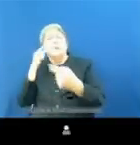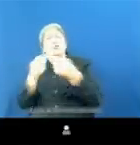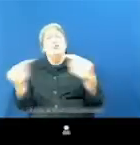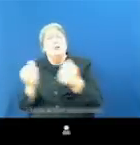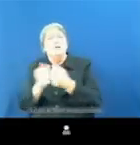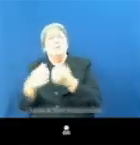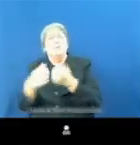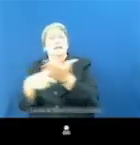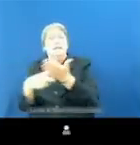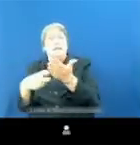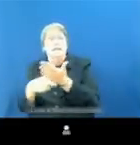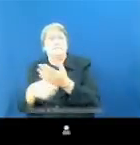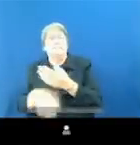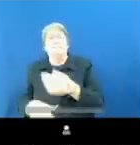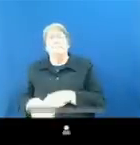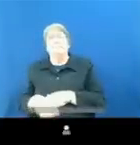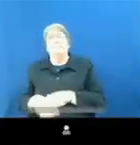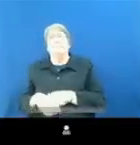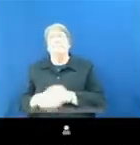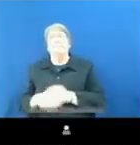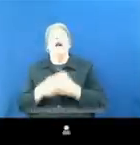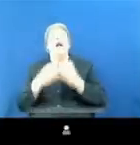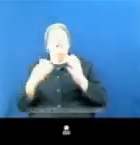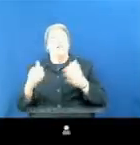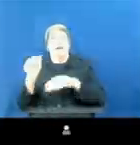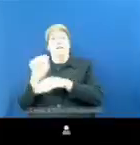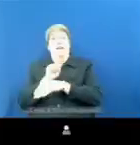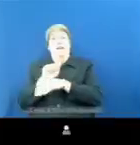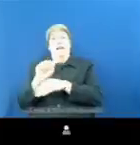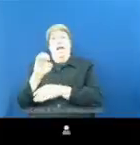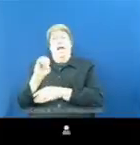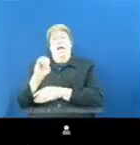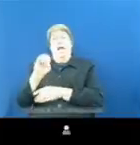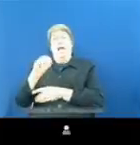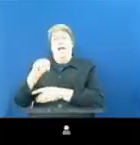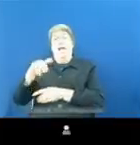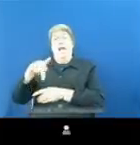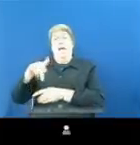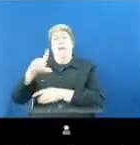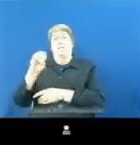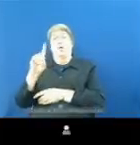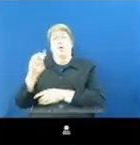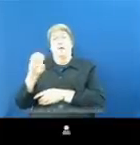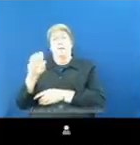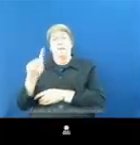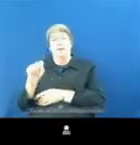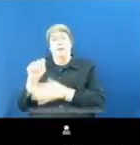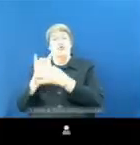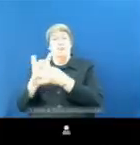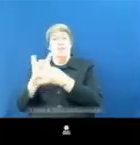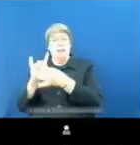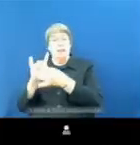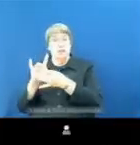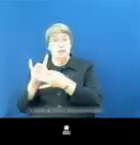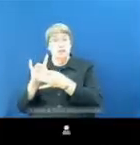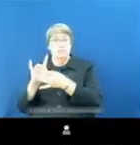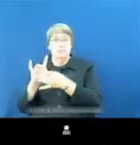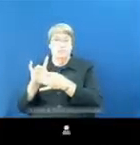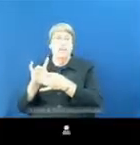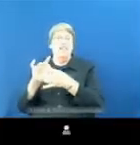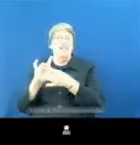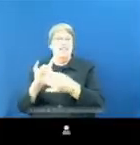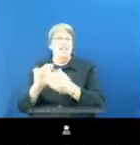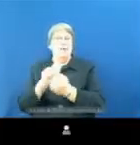Much employment law or employee relations deals with the law. You might interpret a